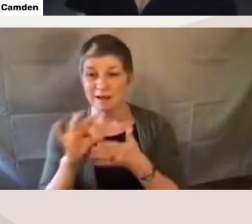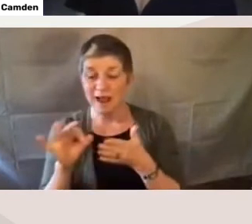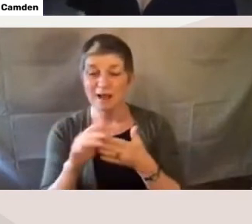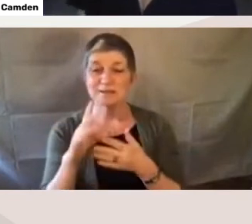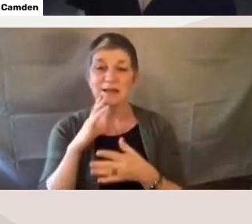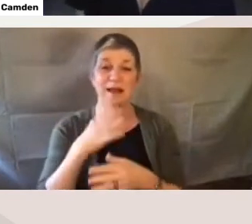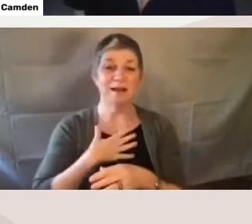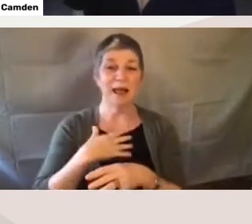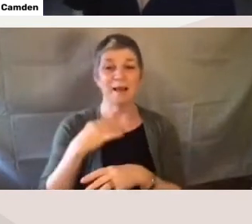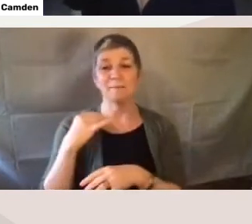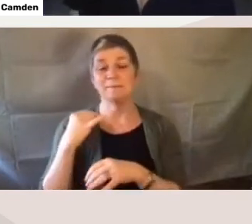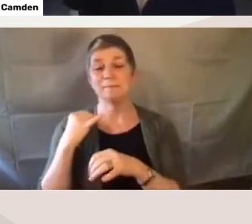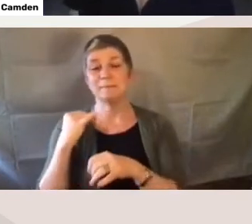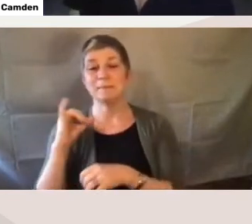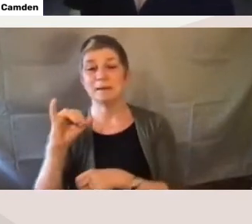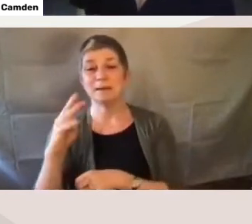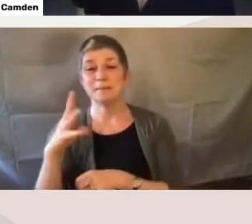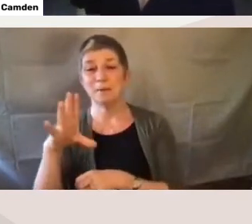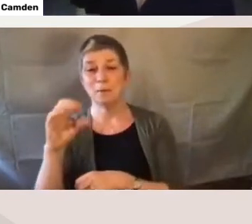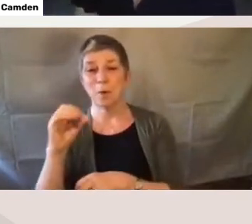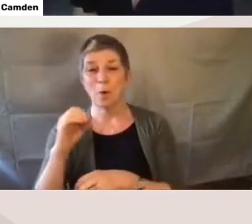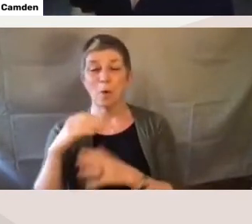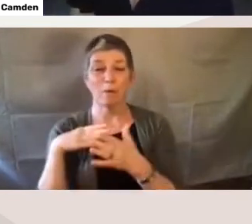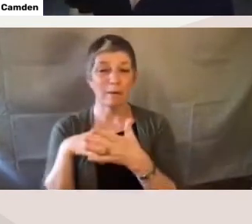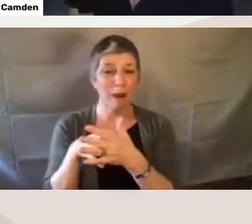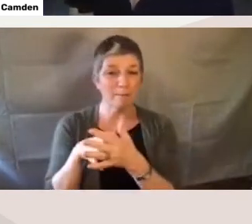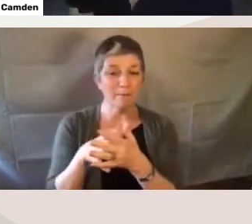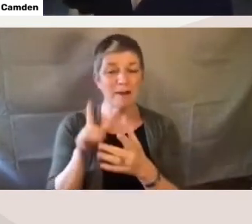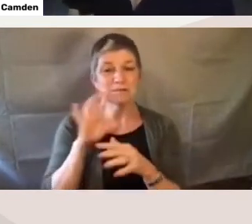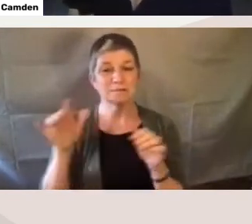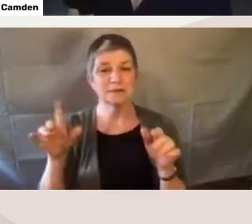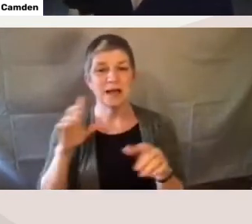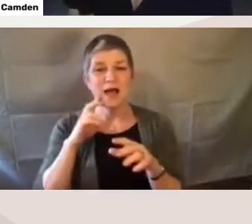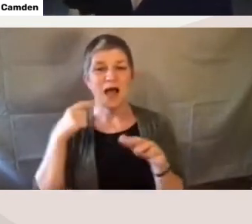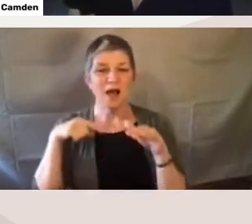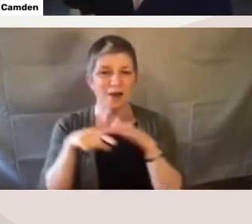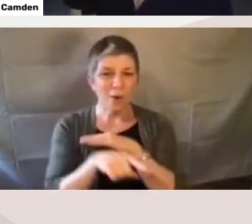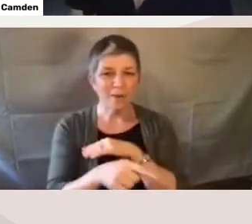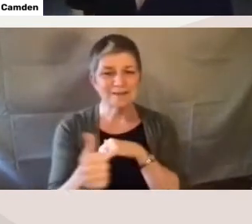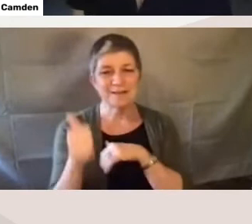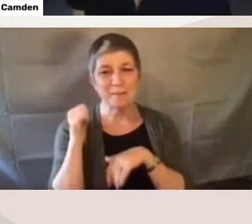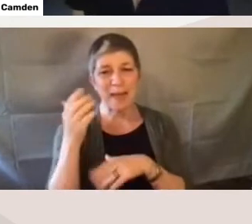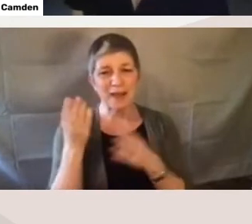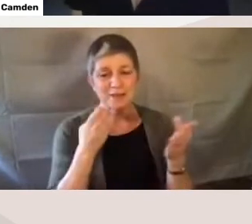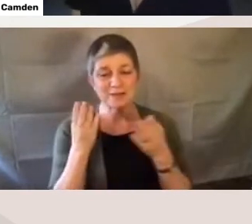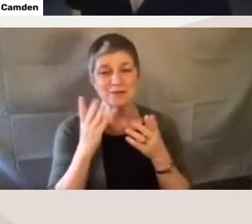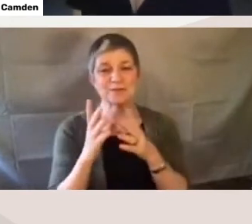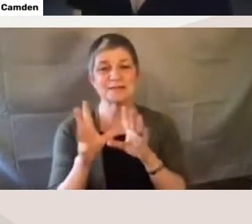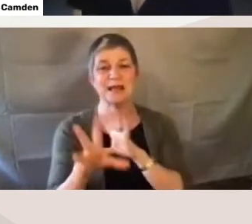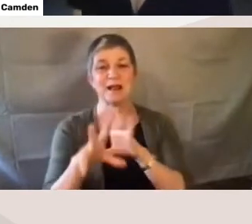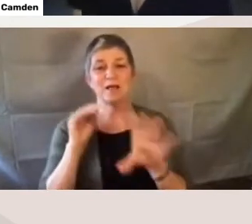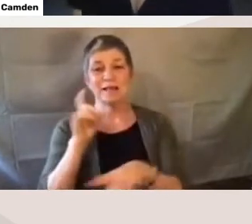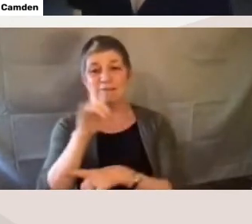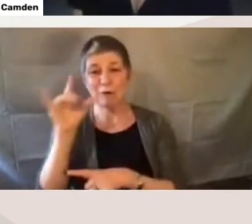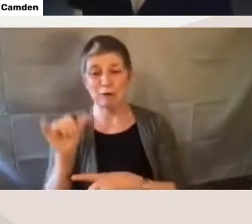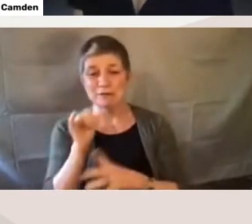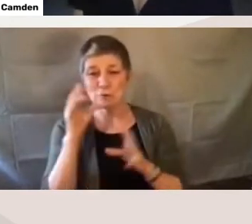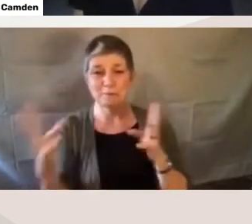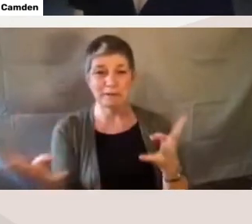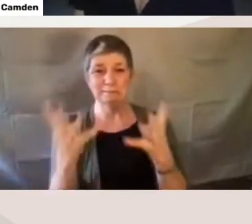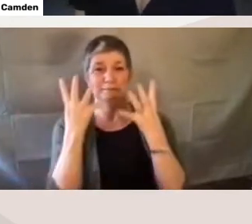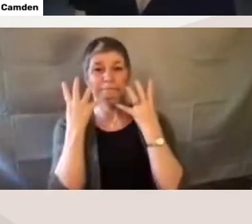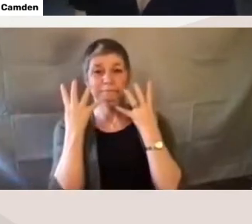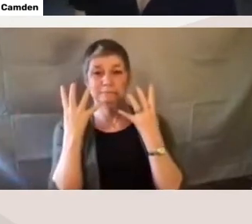immunocompromised I'll sneak into the back of the service and I'll sneak out early so that I don't get inundated.